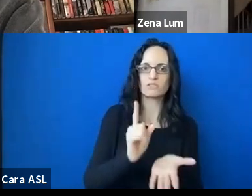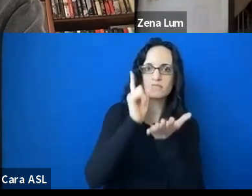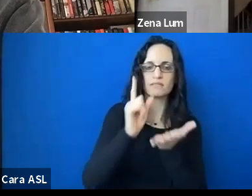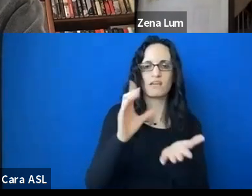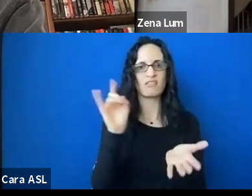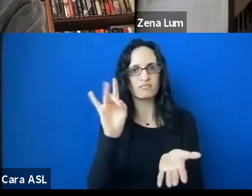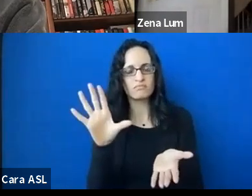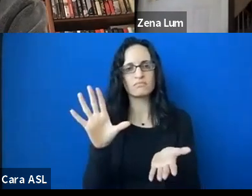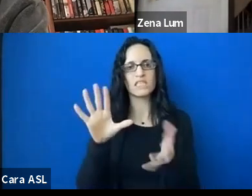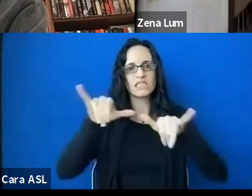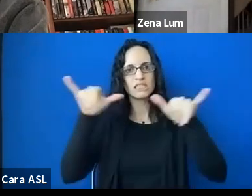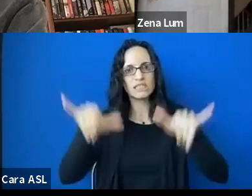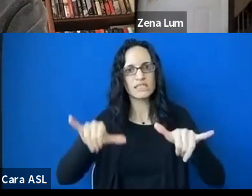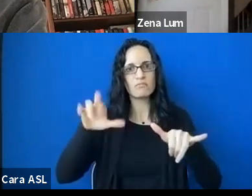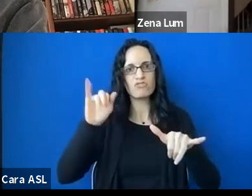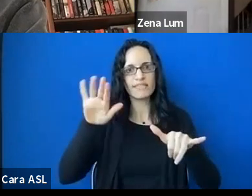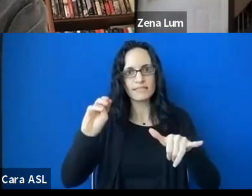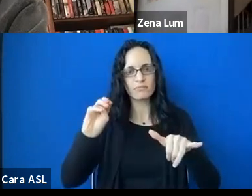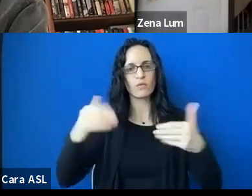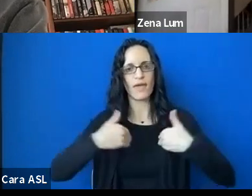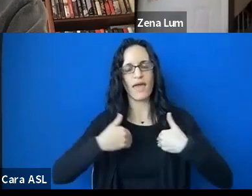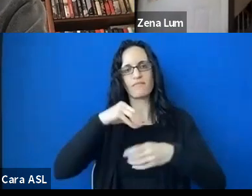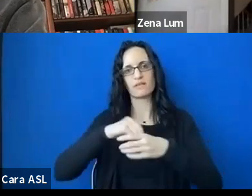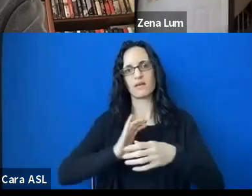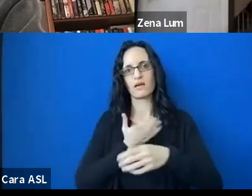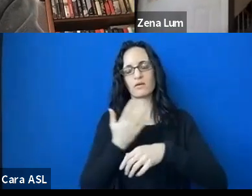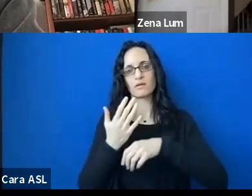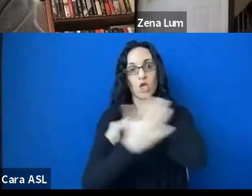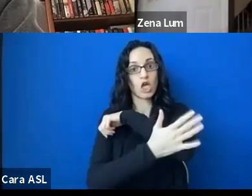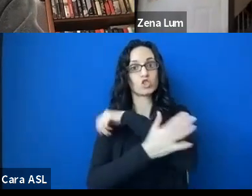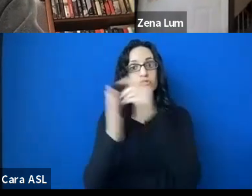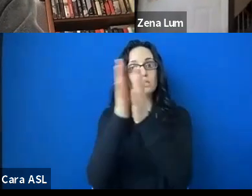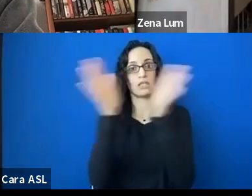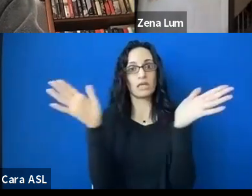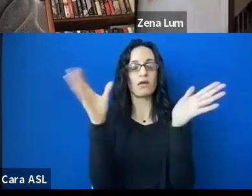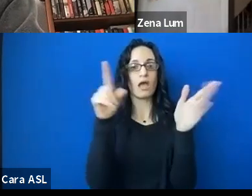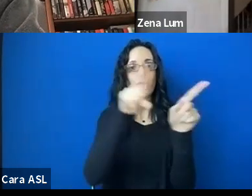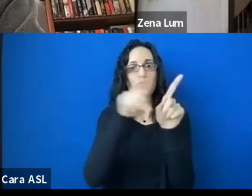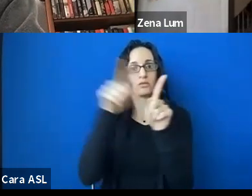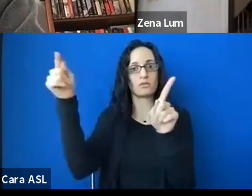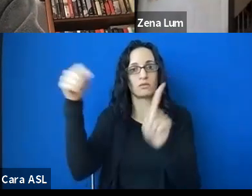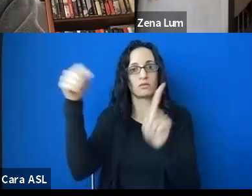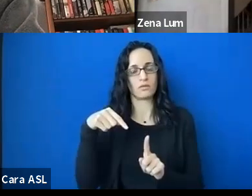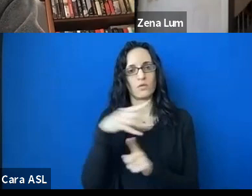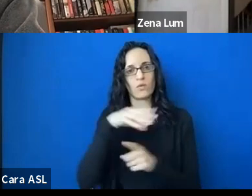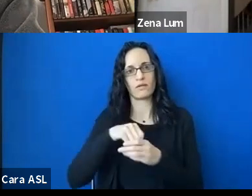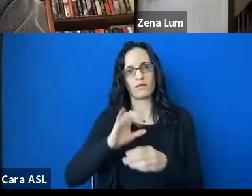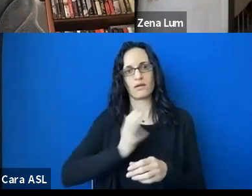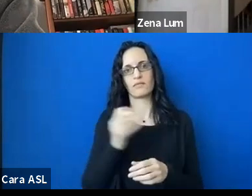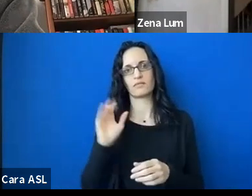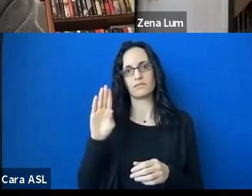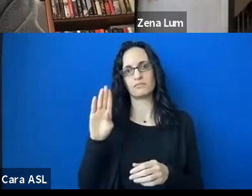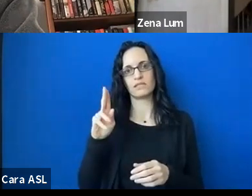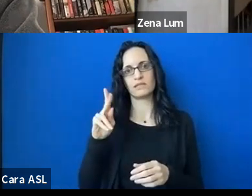racism and bias that exists in our country, but also, you know, obviously within our Boston public school